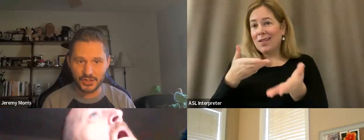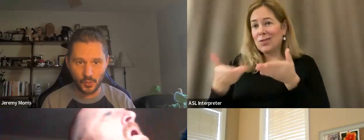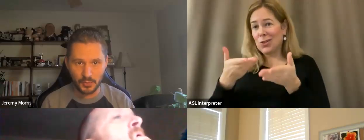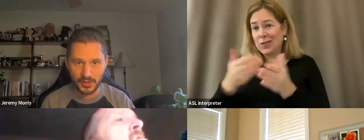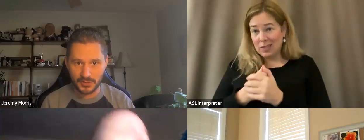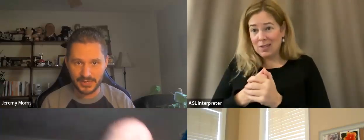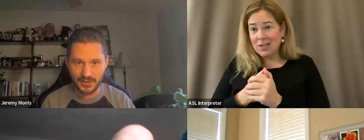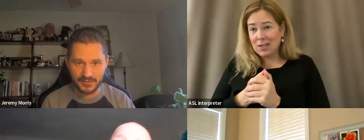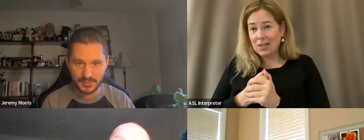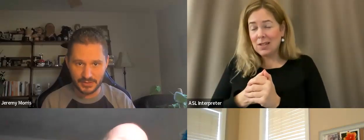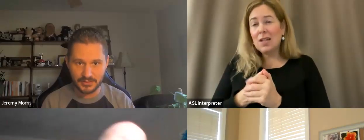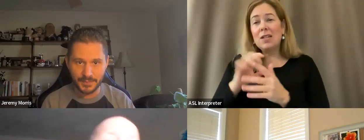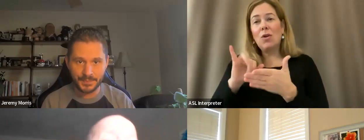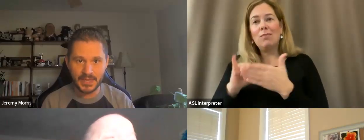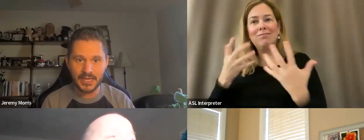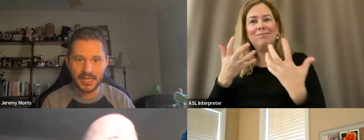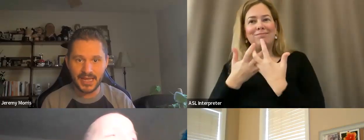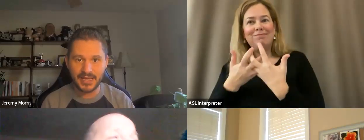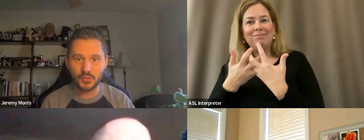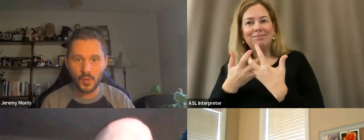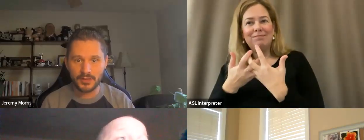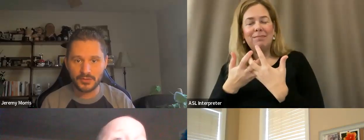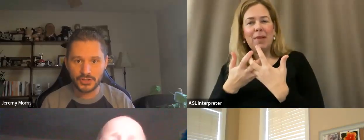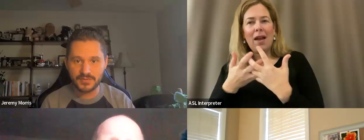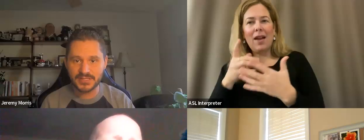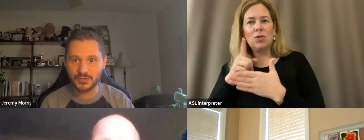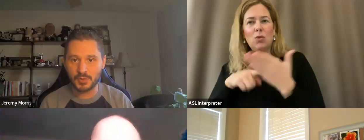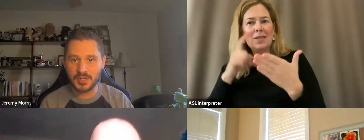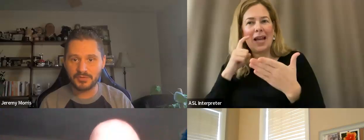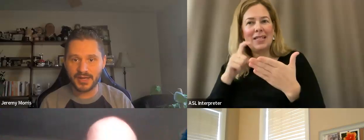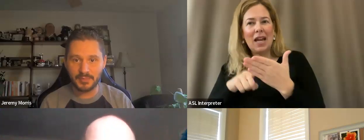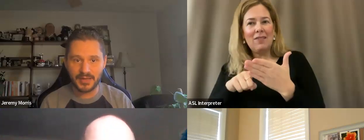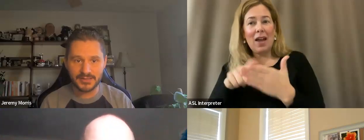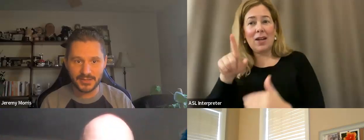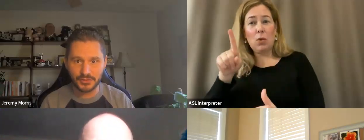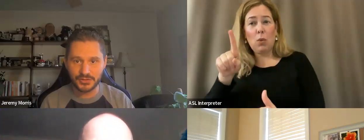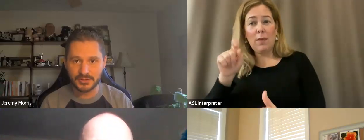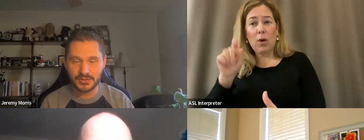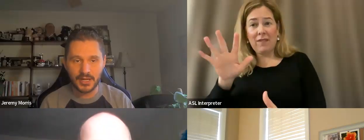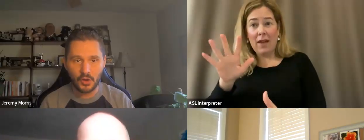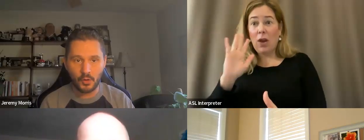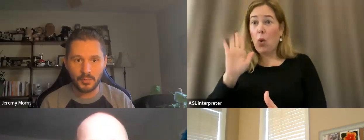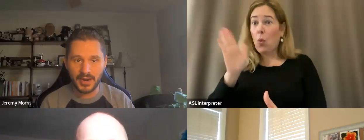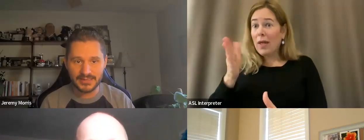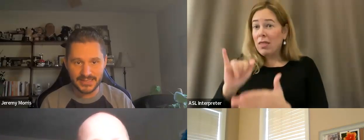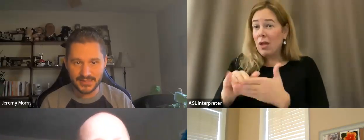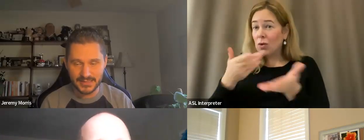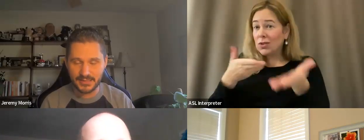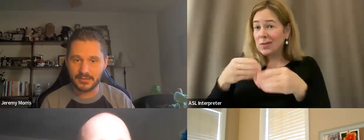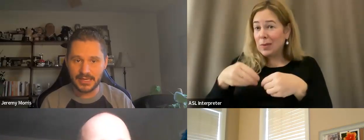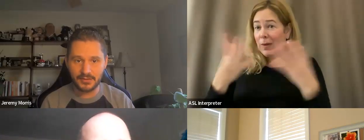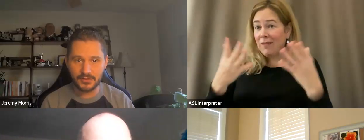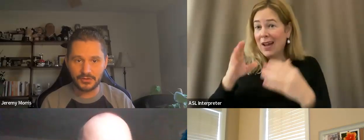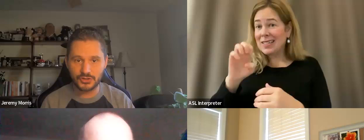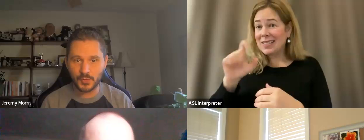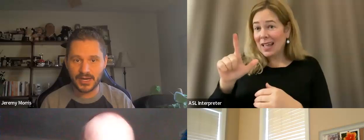in section 1.3 of the SPIL, and whether the services will be provided by the SILs or by the